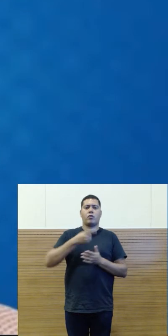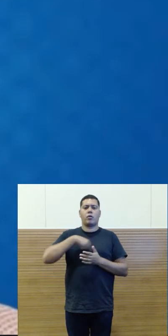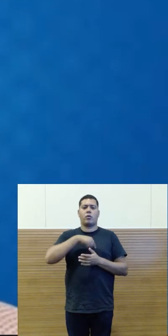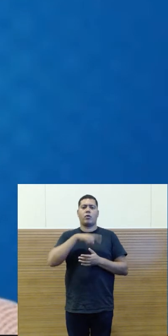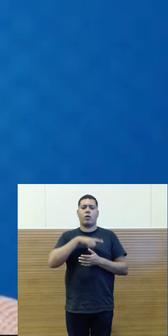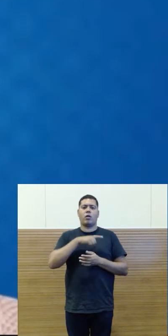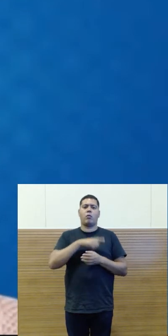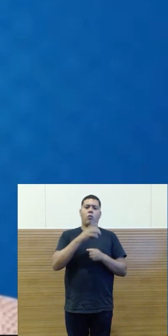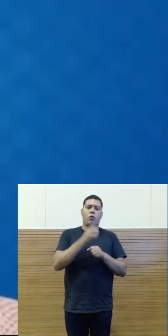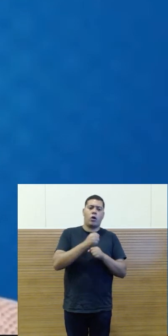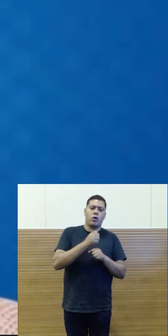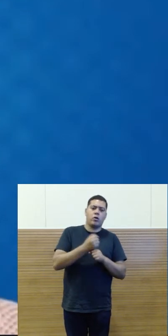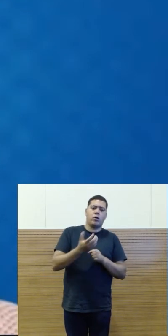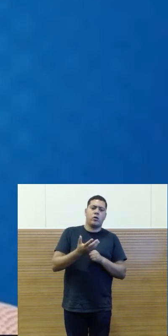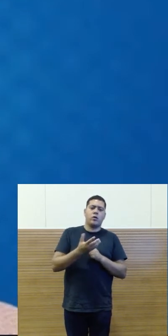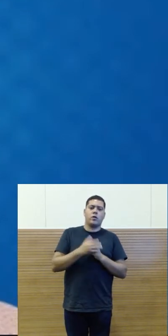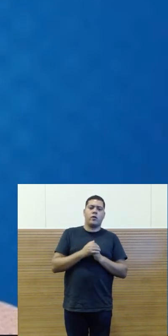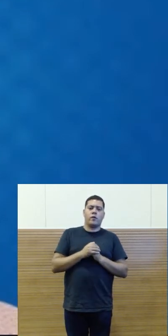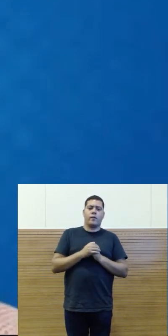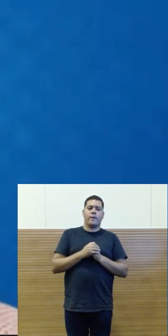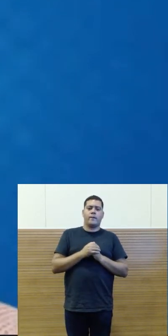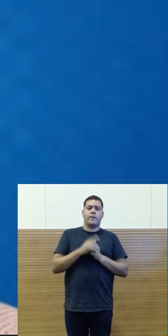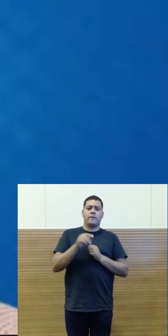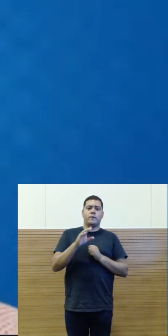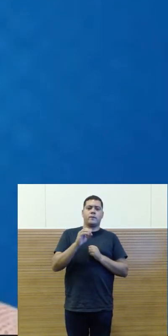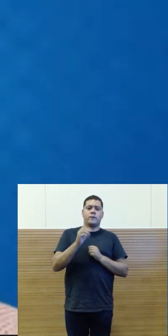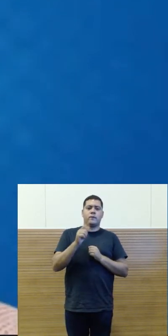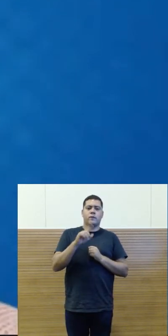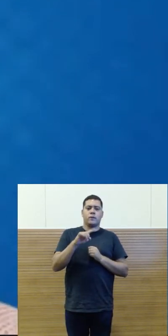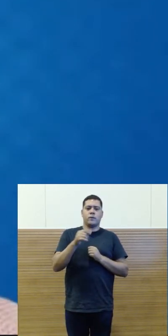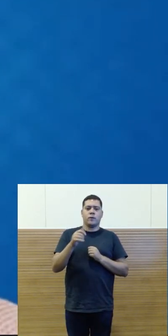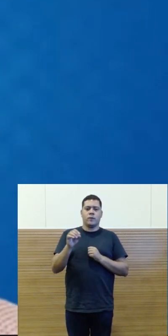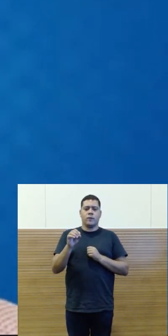the Healthy Diet Coalition, and